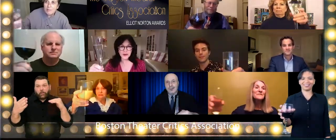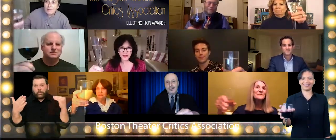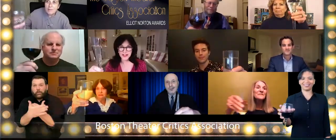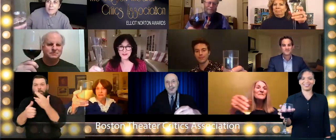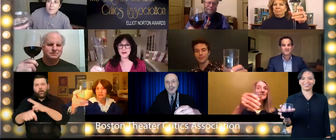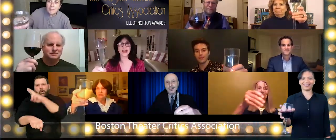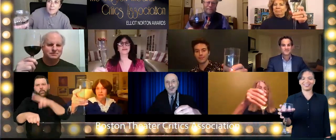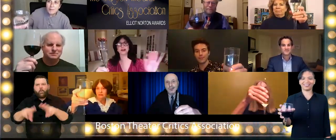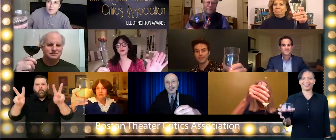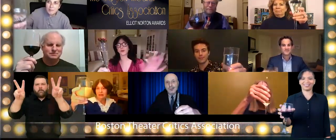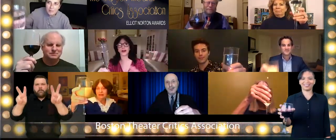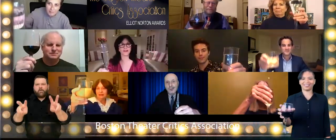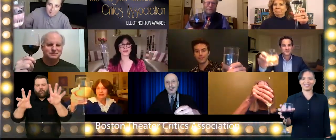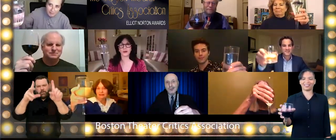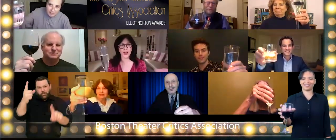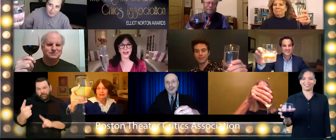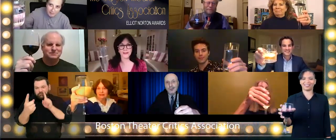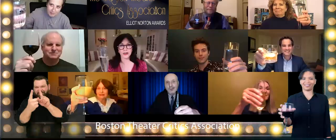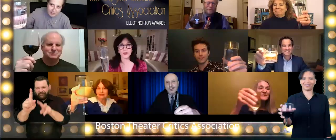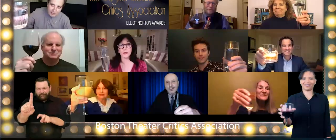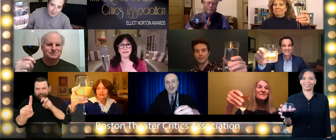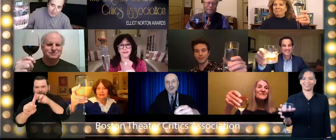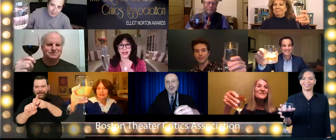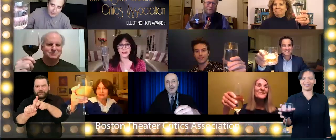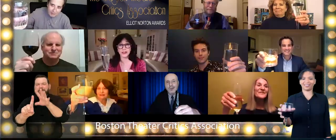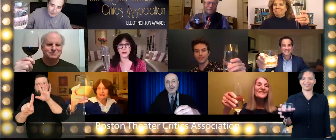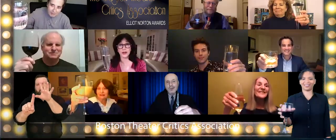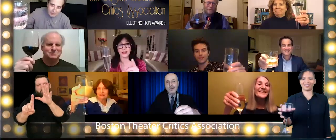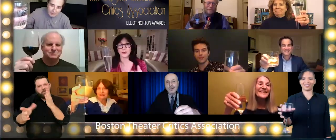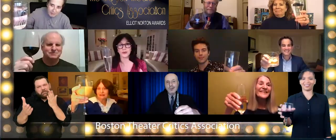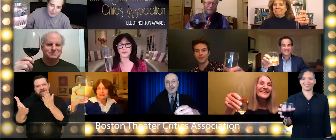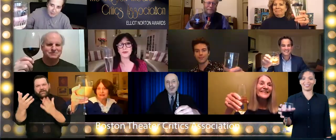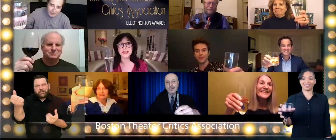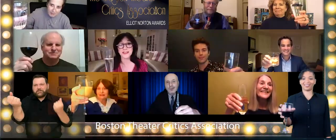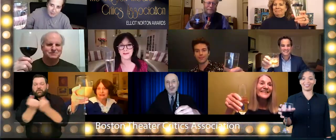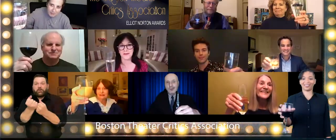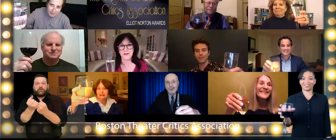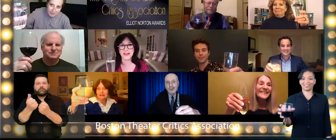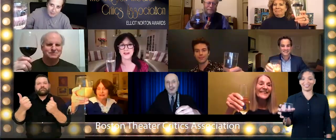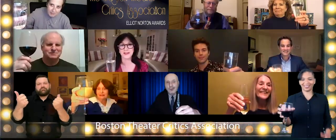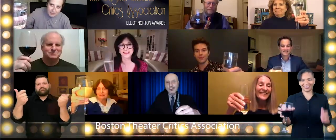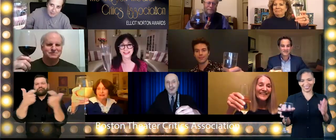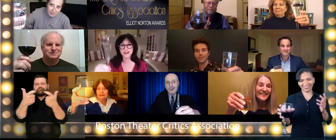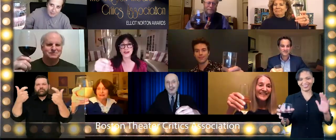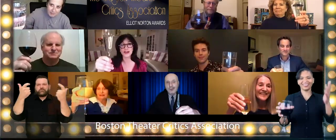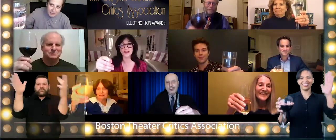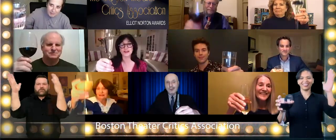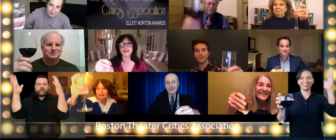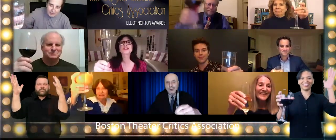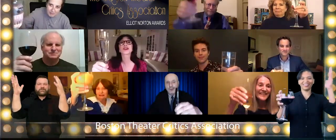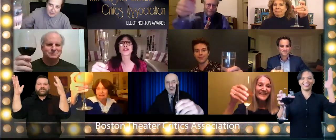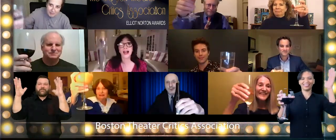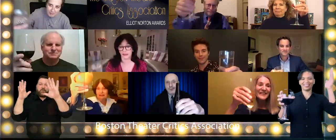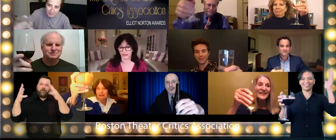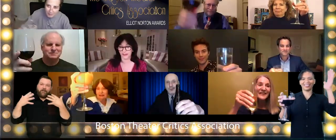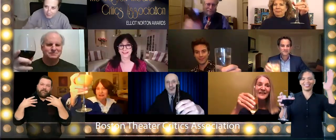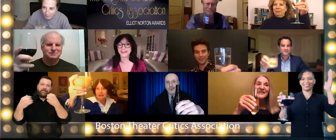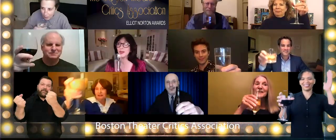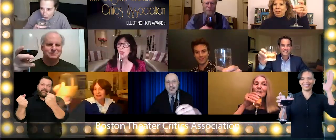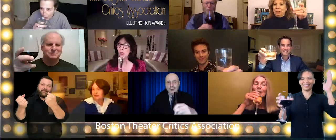new normal, wherever, whenever. We will find you, and we will be there for you. Cheers to your